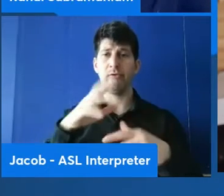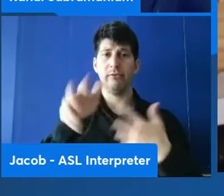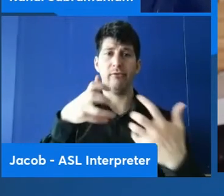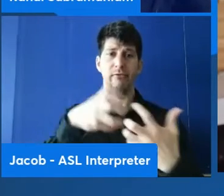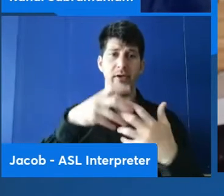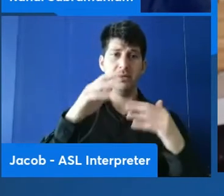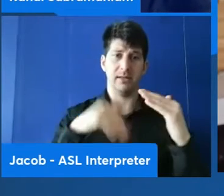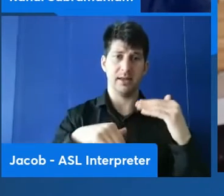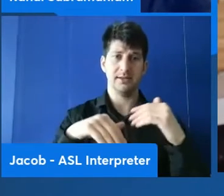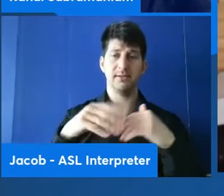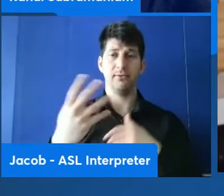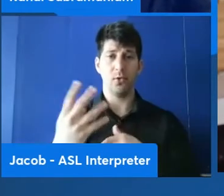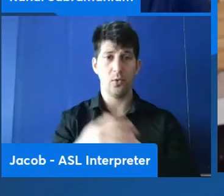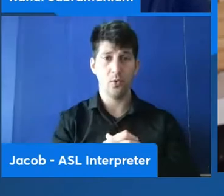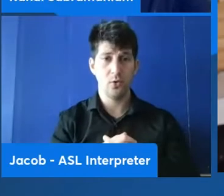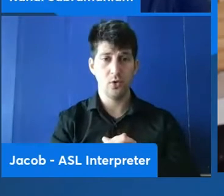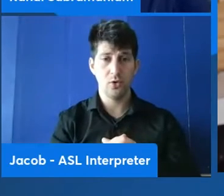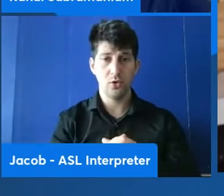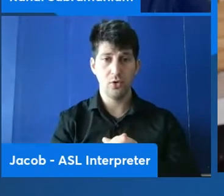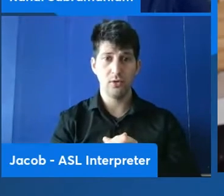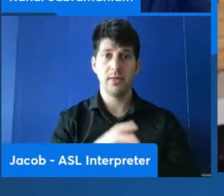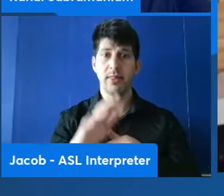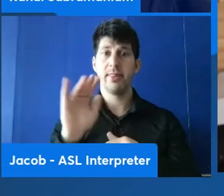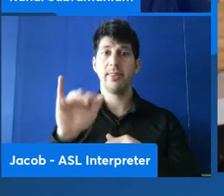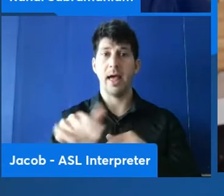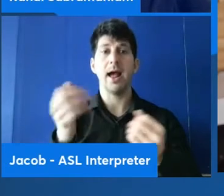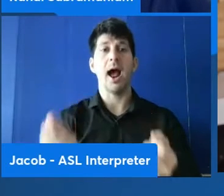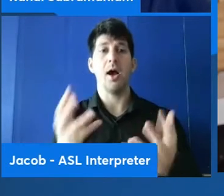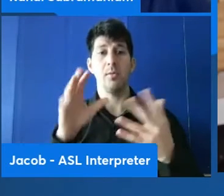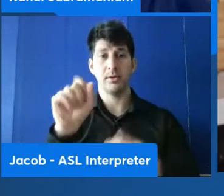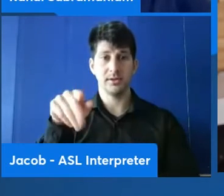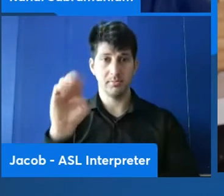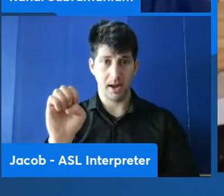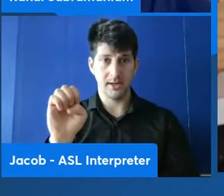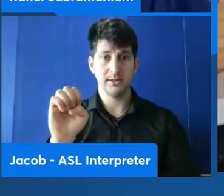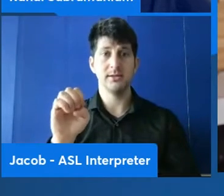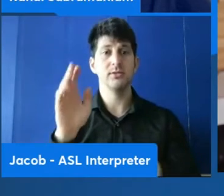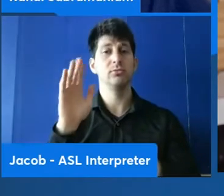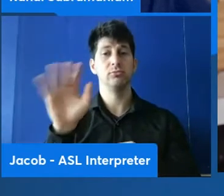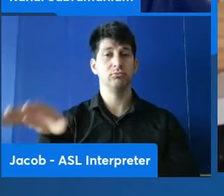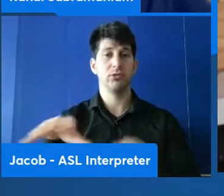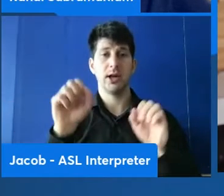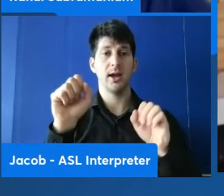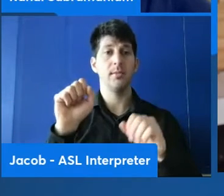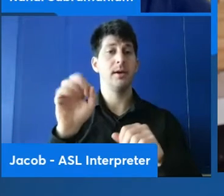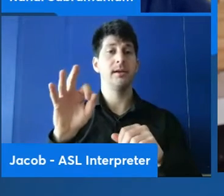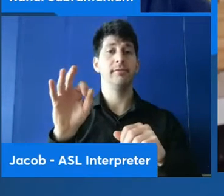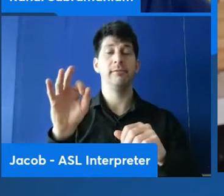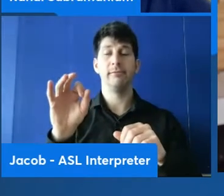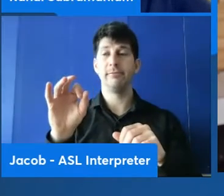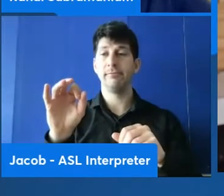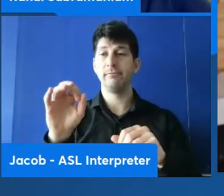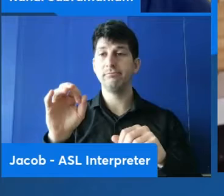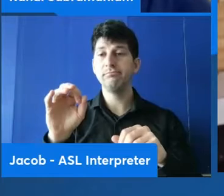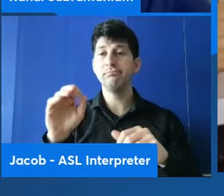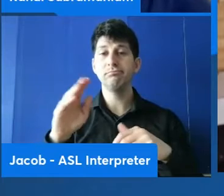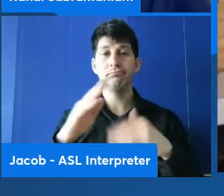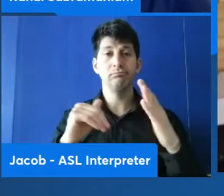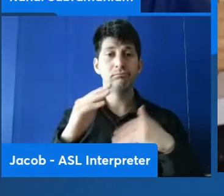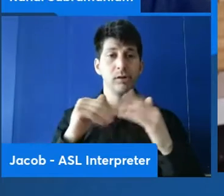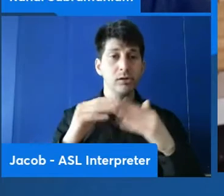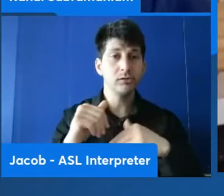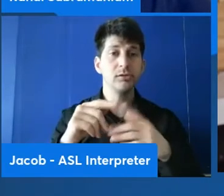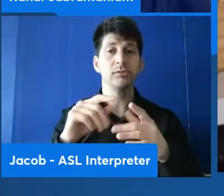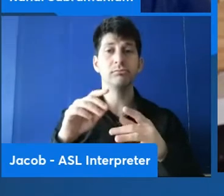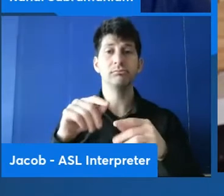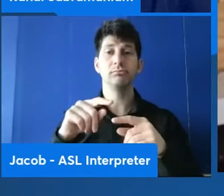than 4U. So, I mean, that's the amount of space that just cooling would use up if you were to kind of build a data center based